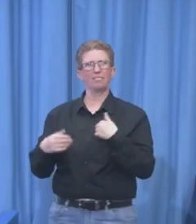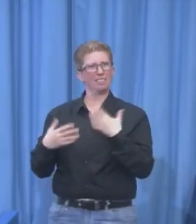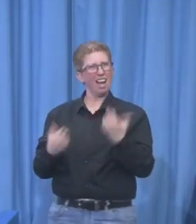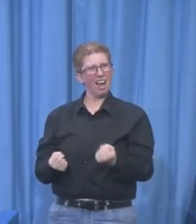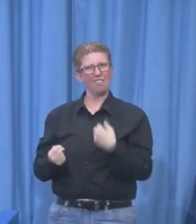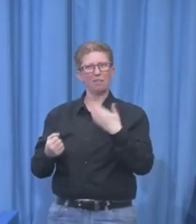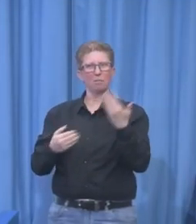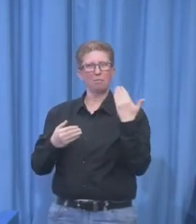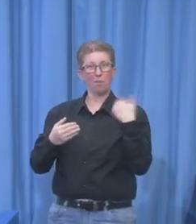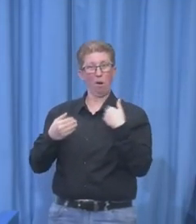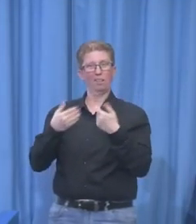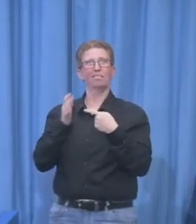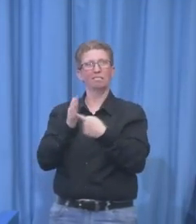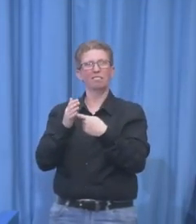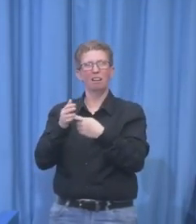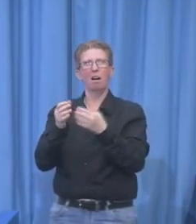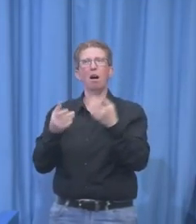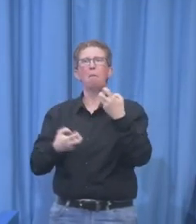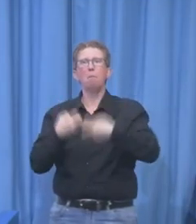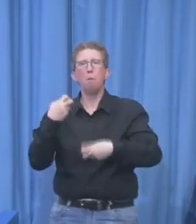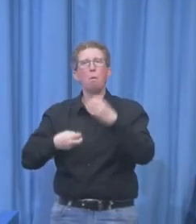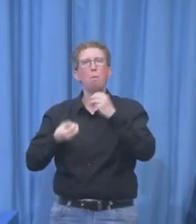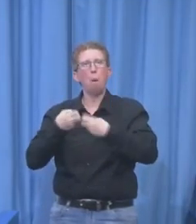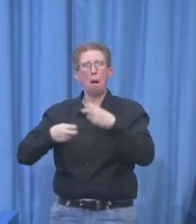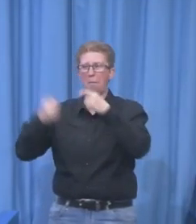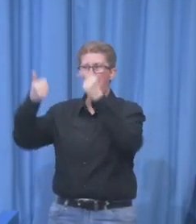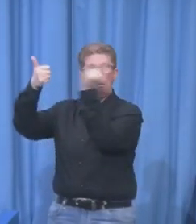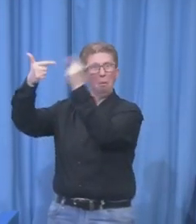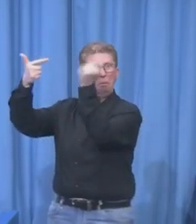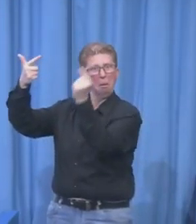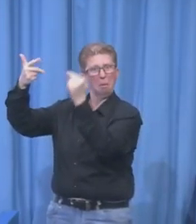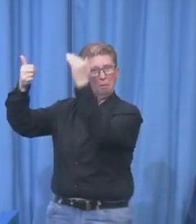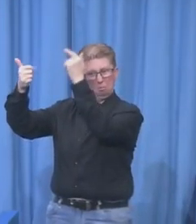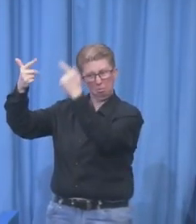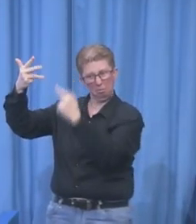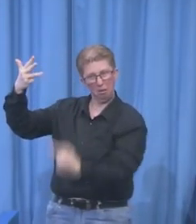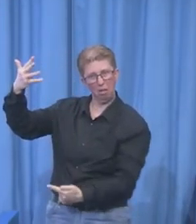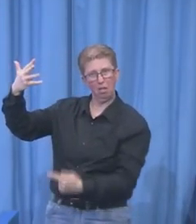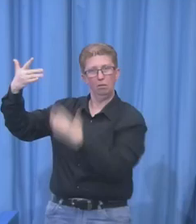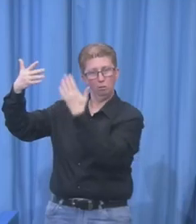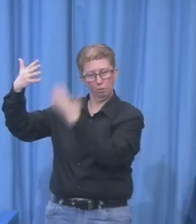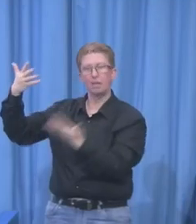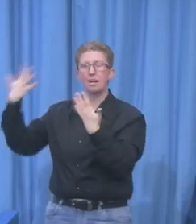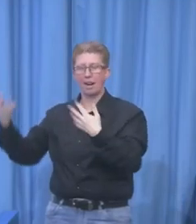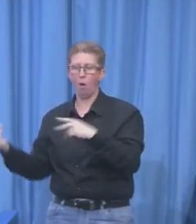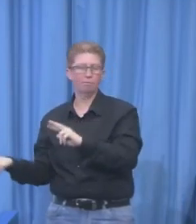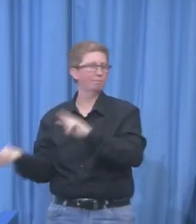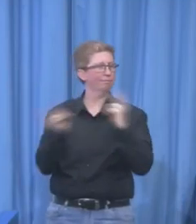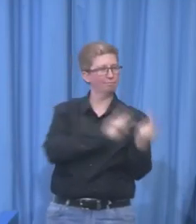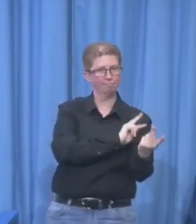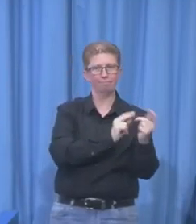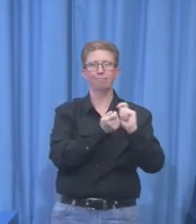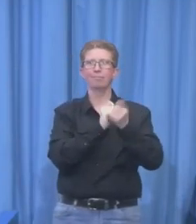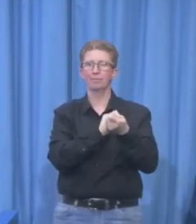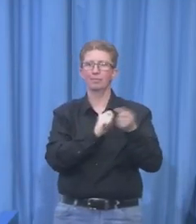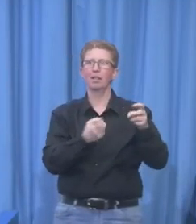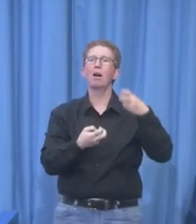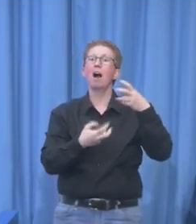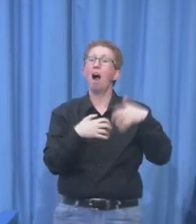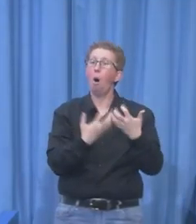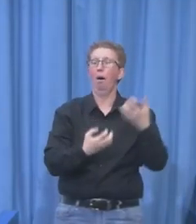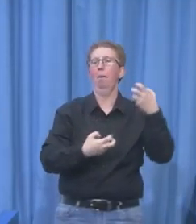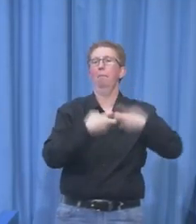the internship programs is a very good solution that can cope with those barriers. Firstly,